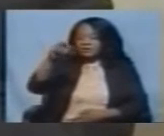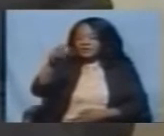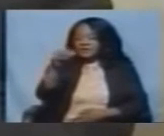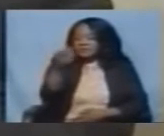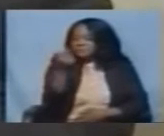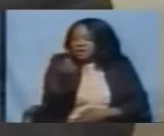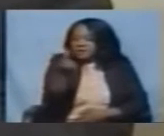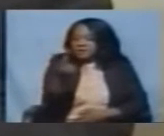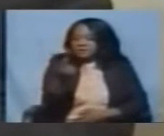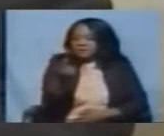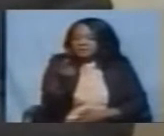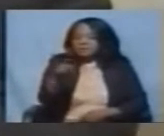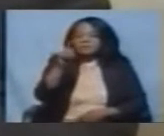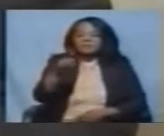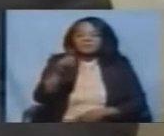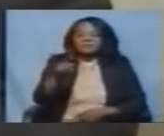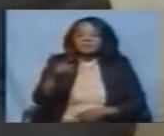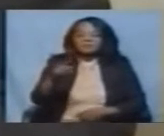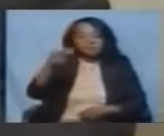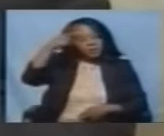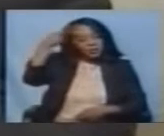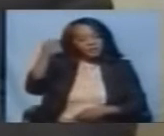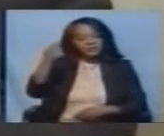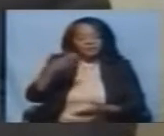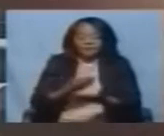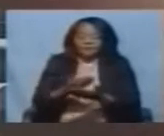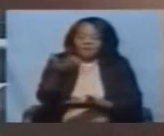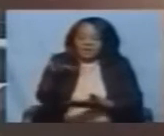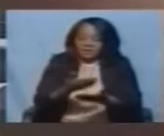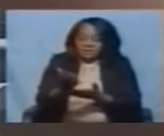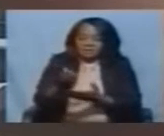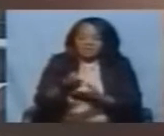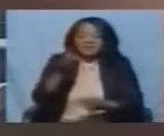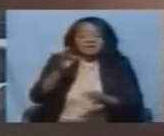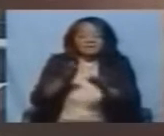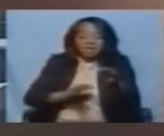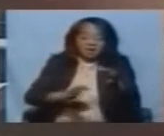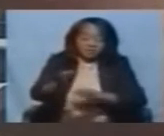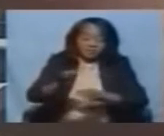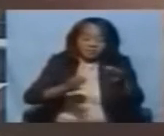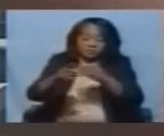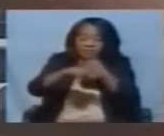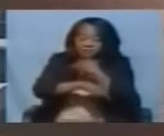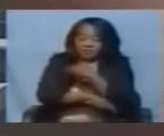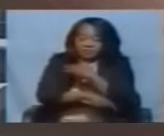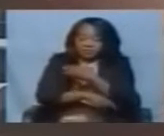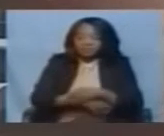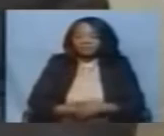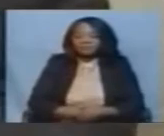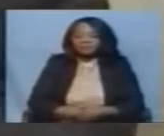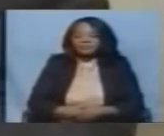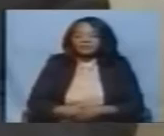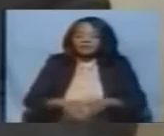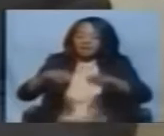or 60 cents of that is actually due to procurement. So it means, if I may explain that, so if you have, for instance, you have a selling